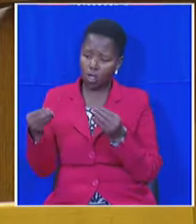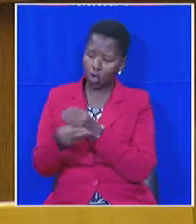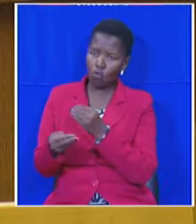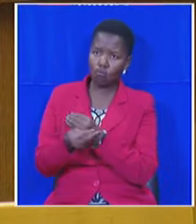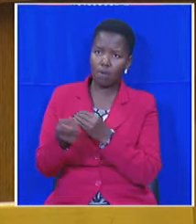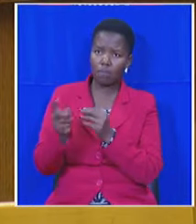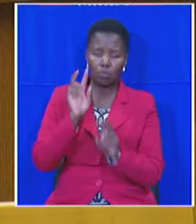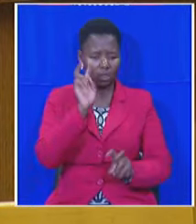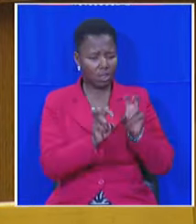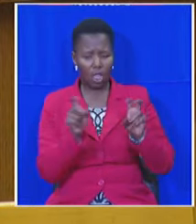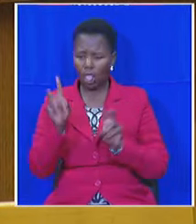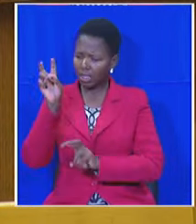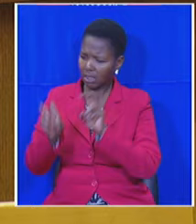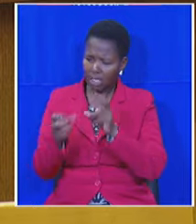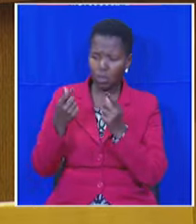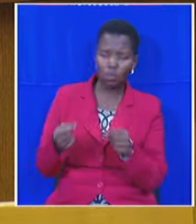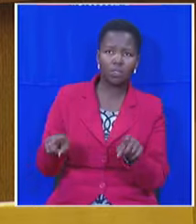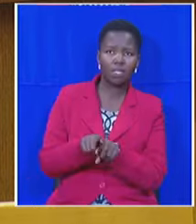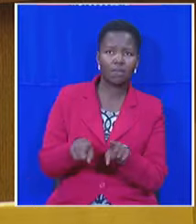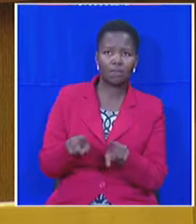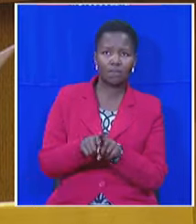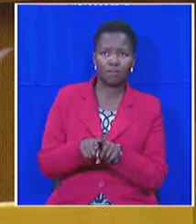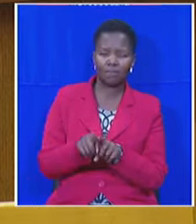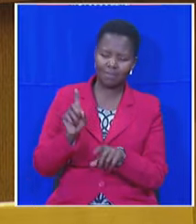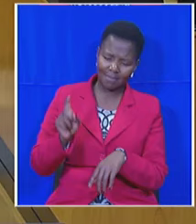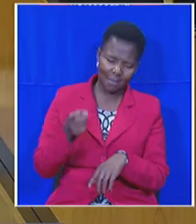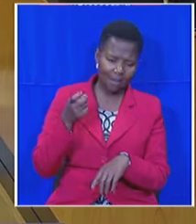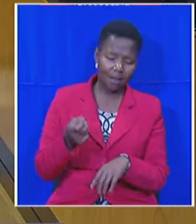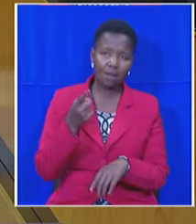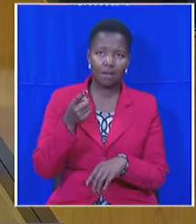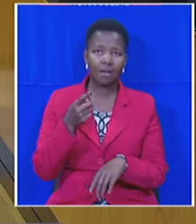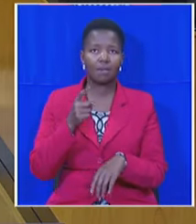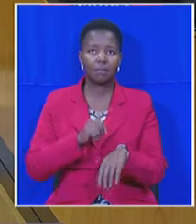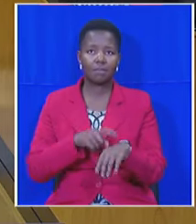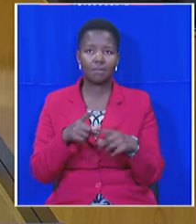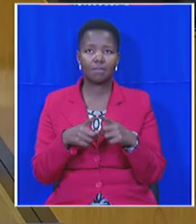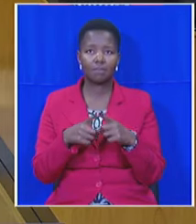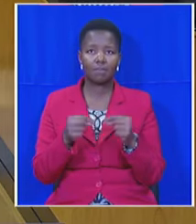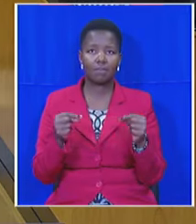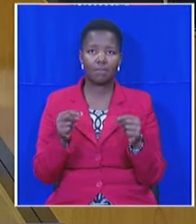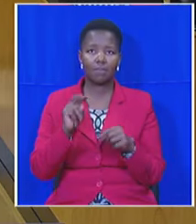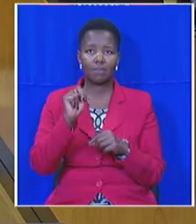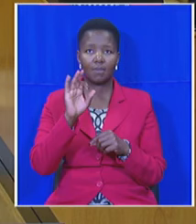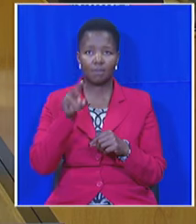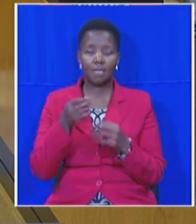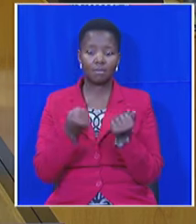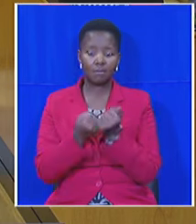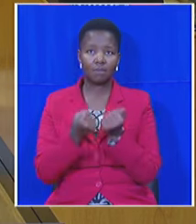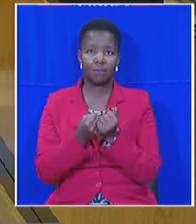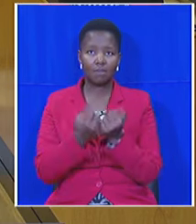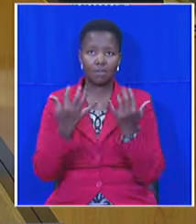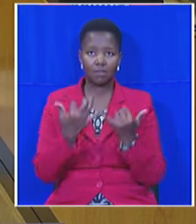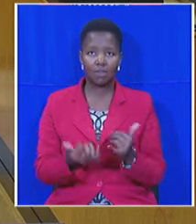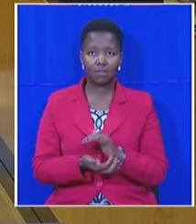be stealing and saying somebody else is stealing. Order. Honorable Member, your Thank you, time is Honorable up. Chairperson. The National Freedom Party supports this budget.